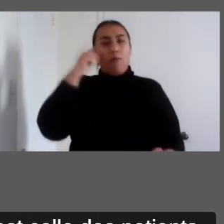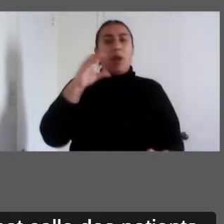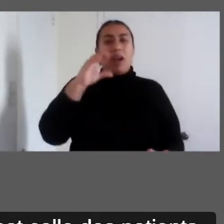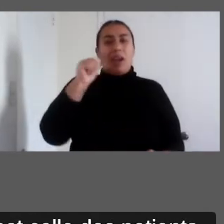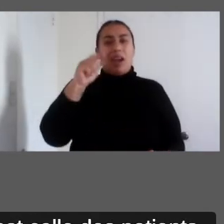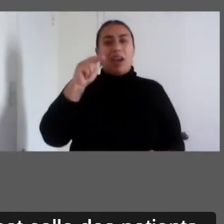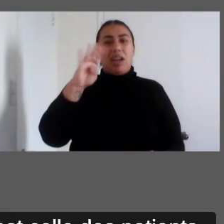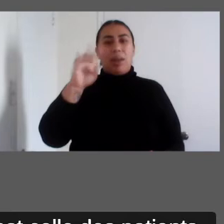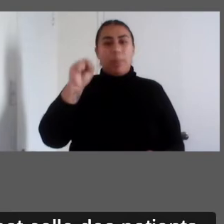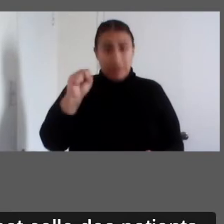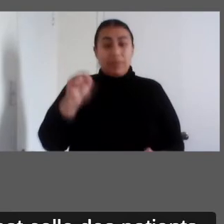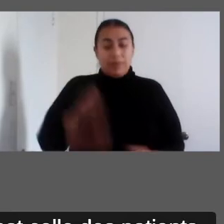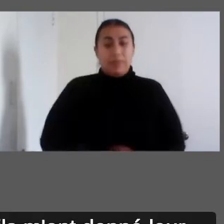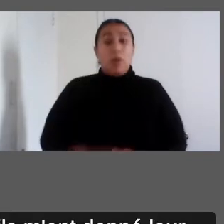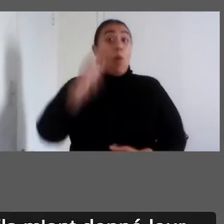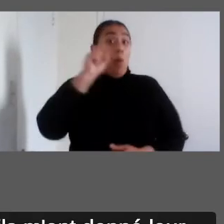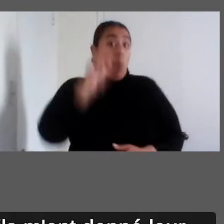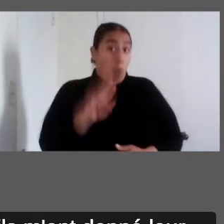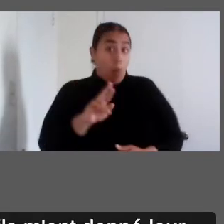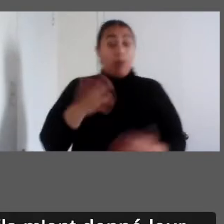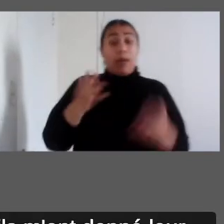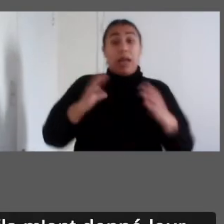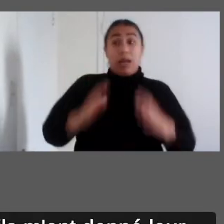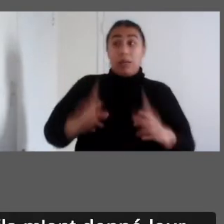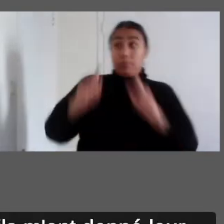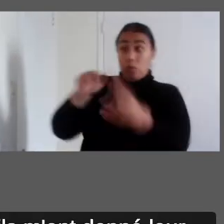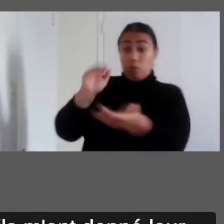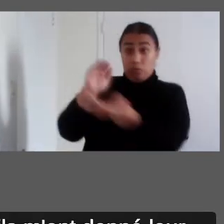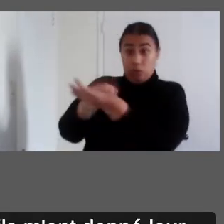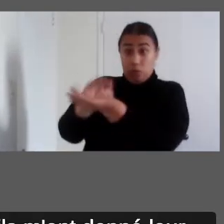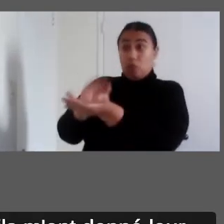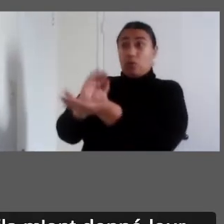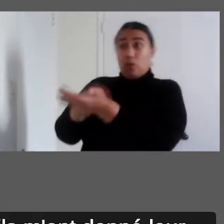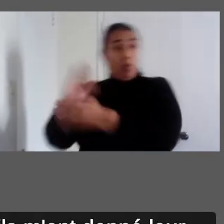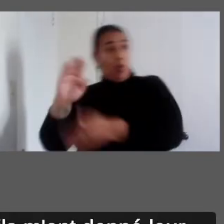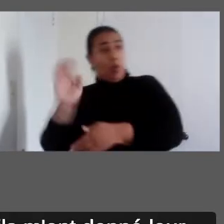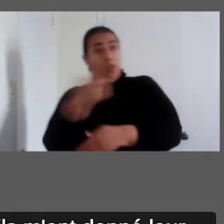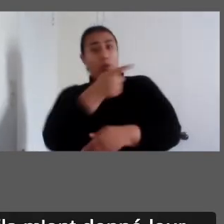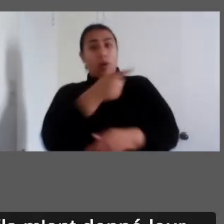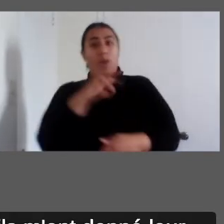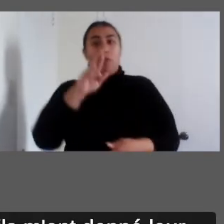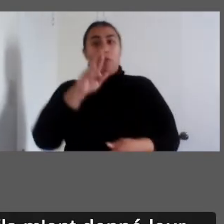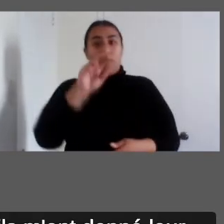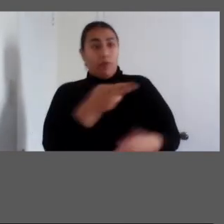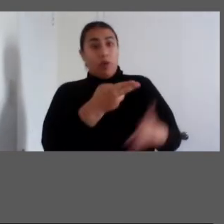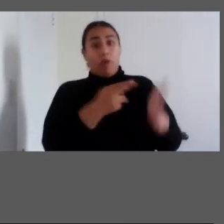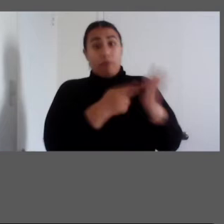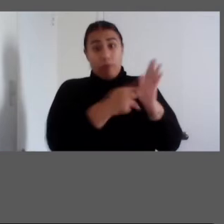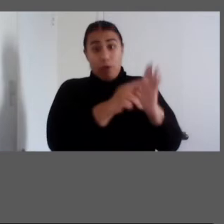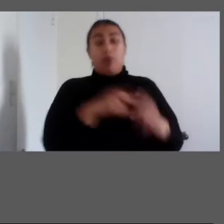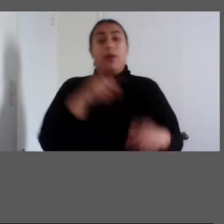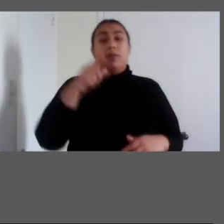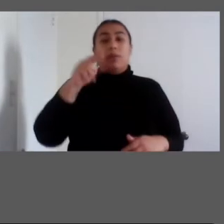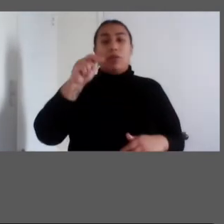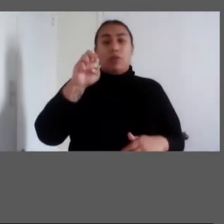to talk about their headache. A patient may say to us, well, I've discussed my migraines with my family doctor. He has referred me to a